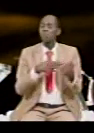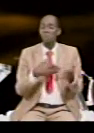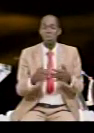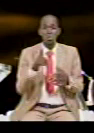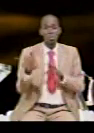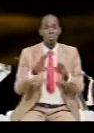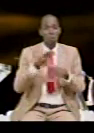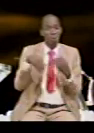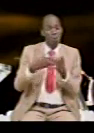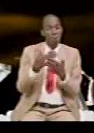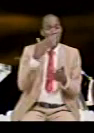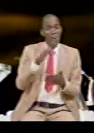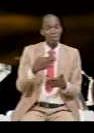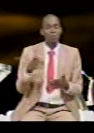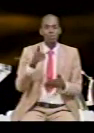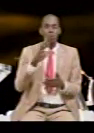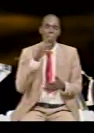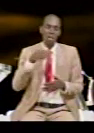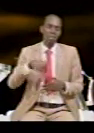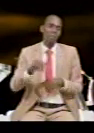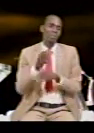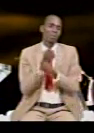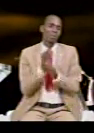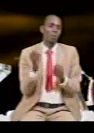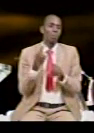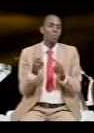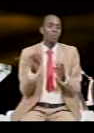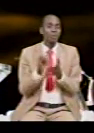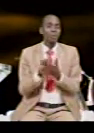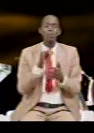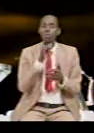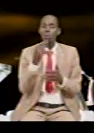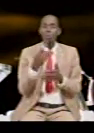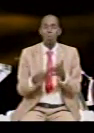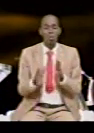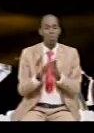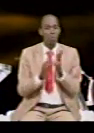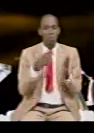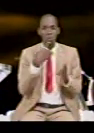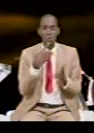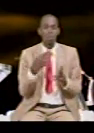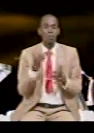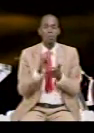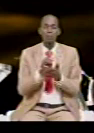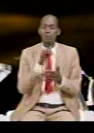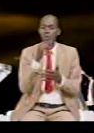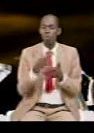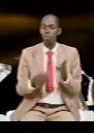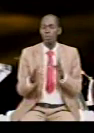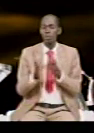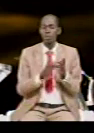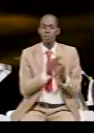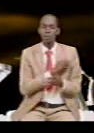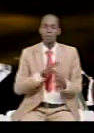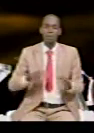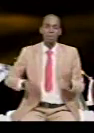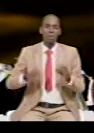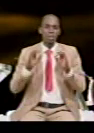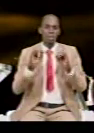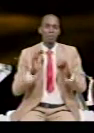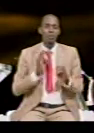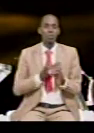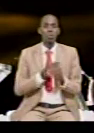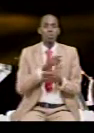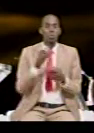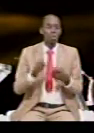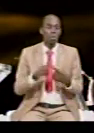Bible says. That was not what Jesus teaches us when he gave us the parable of the 10 virgins. The